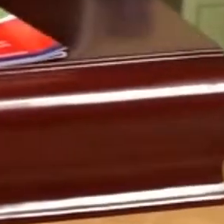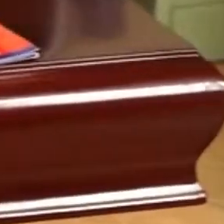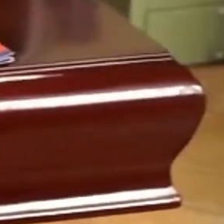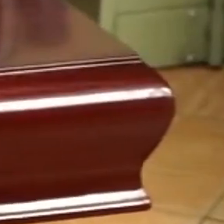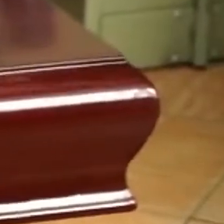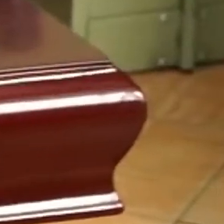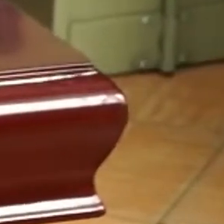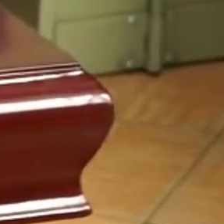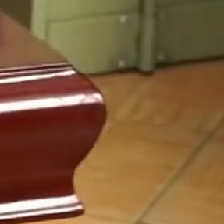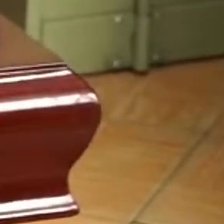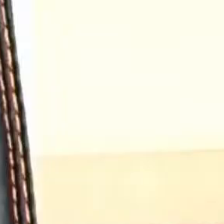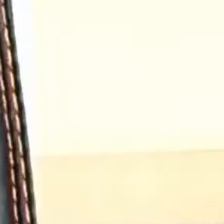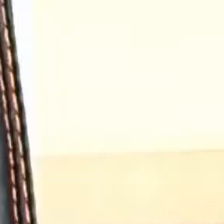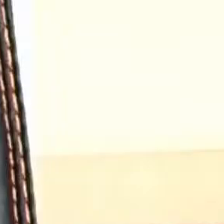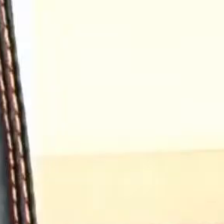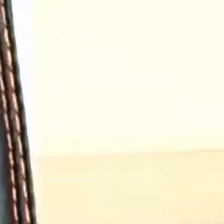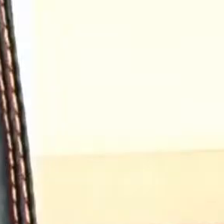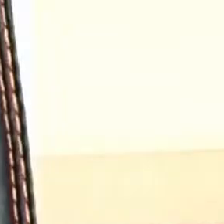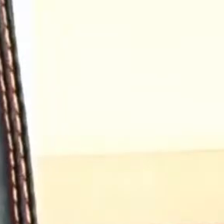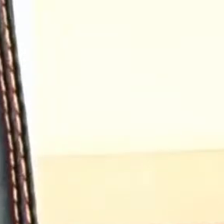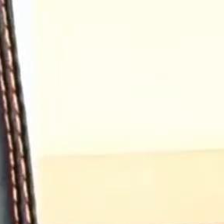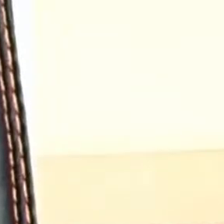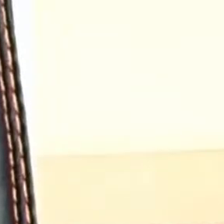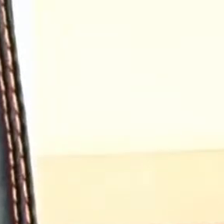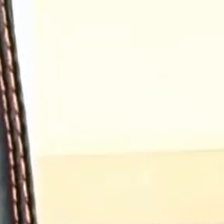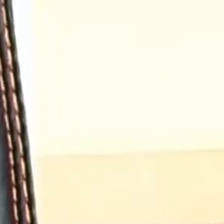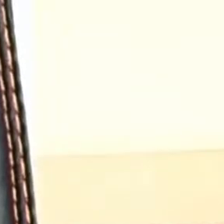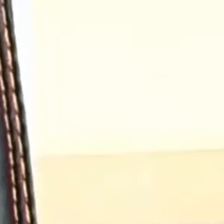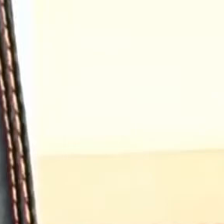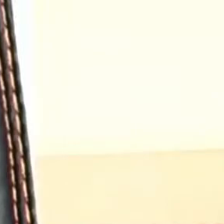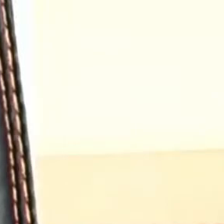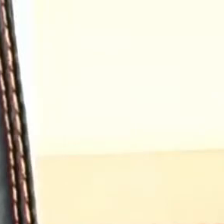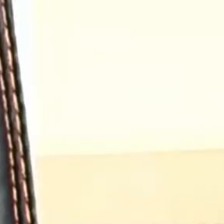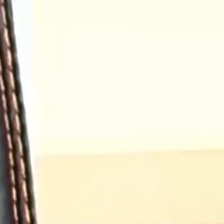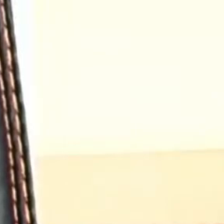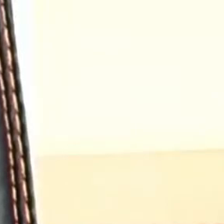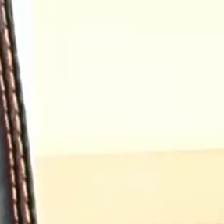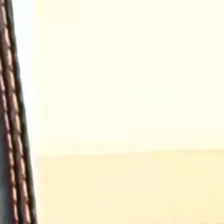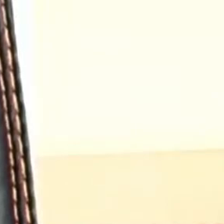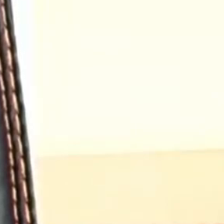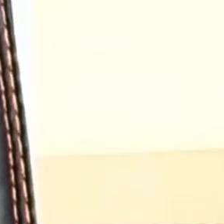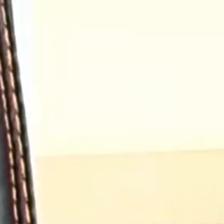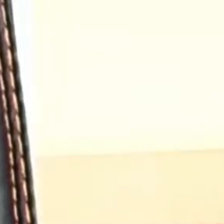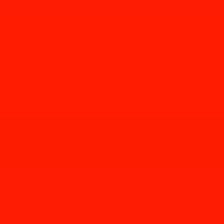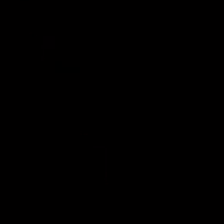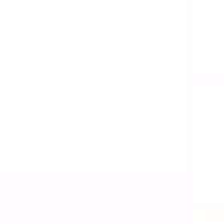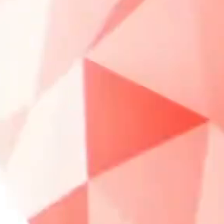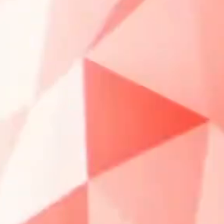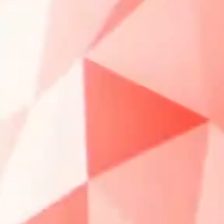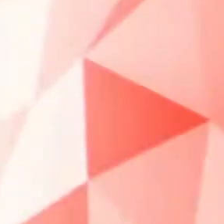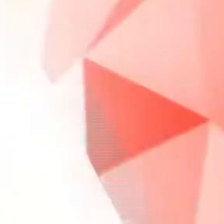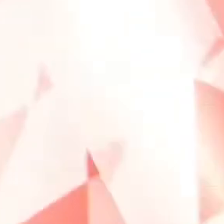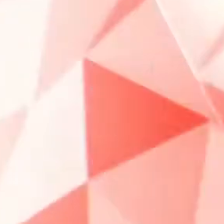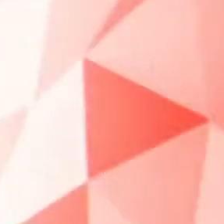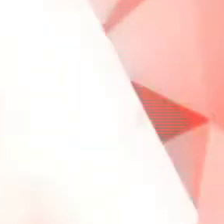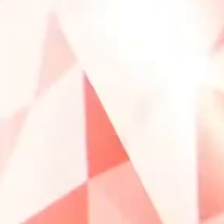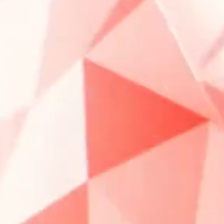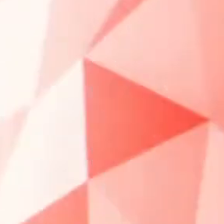because now you have to identify, because you cannot be having tenants in your houses and you don't know the people who are living there.